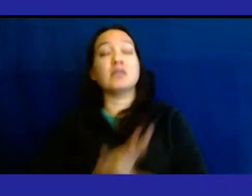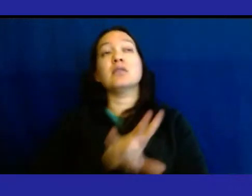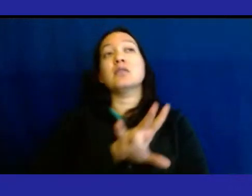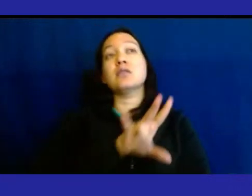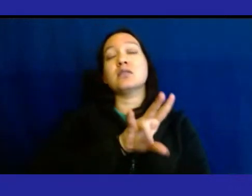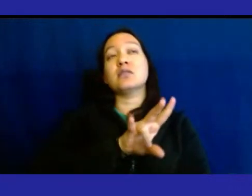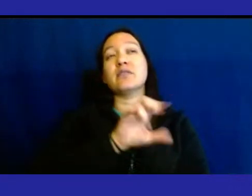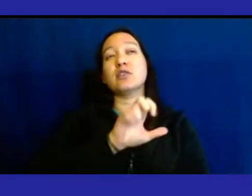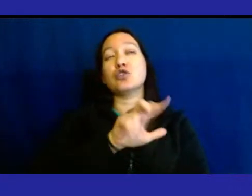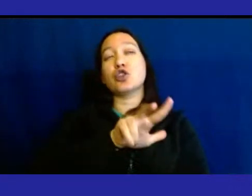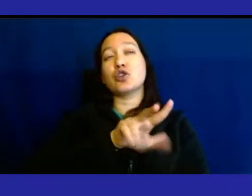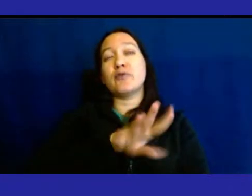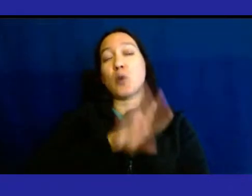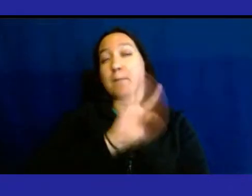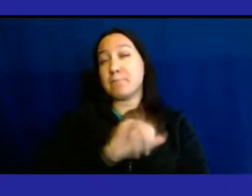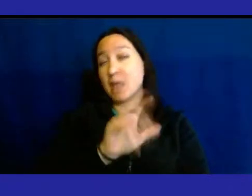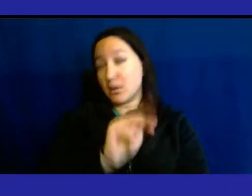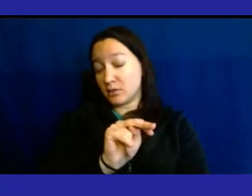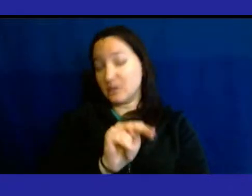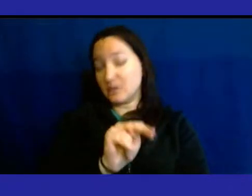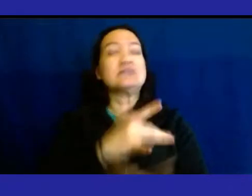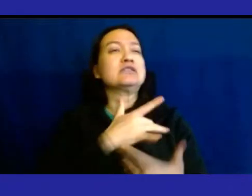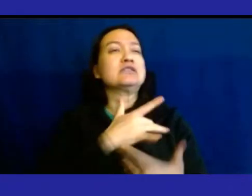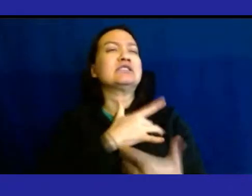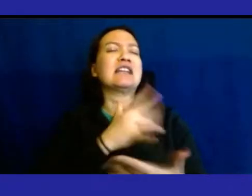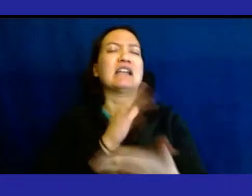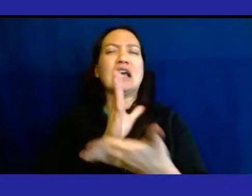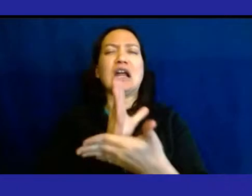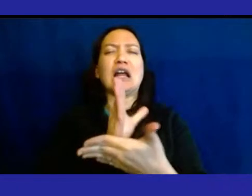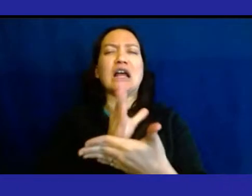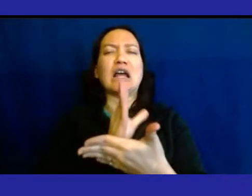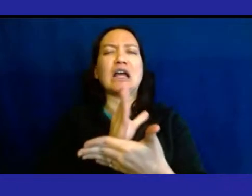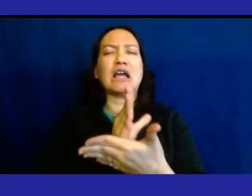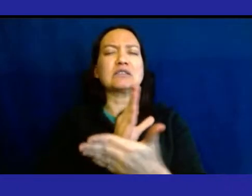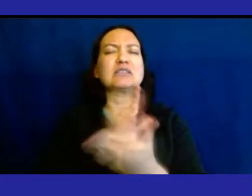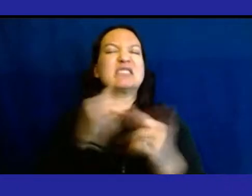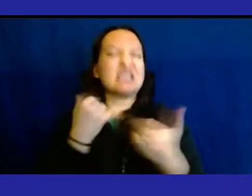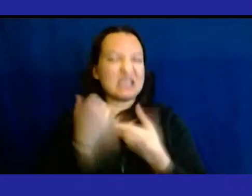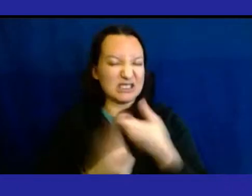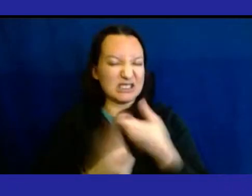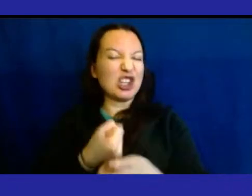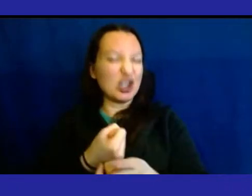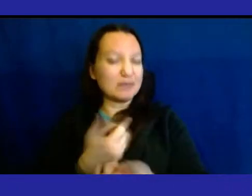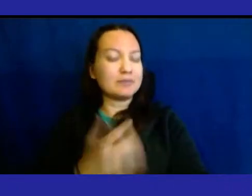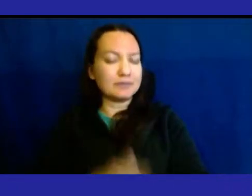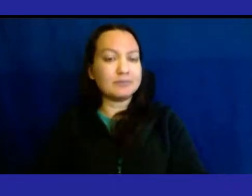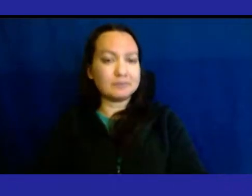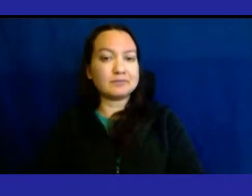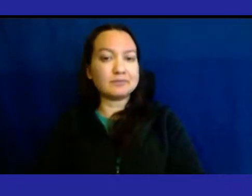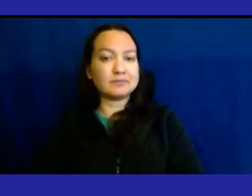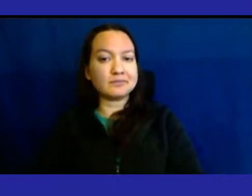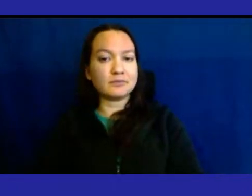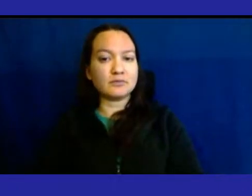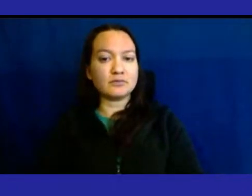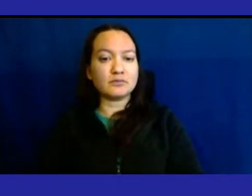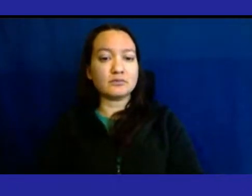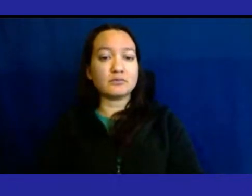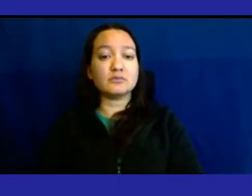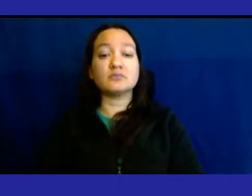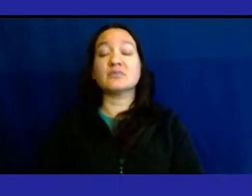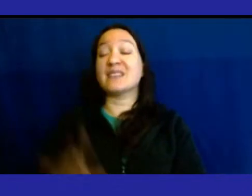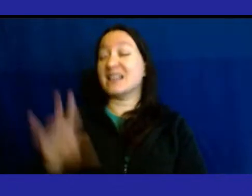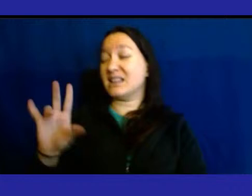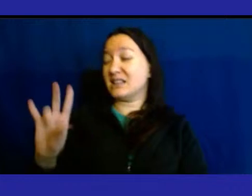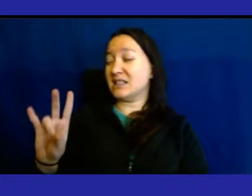million. We are trending right about at that same target this year. I will say that 734